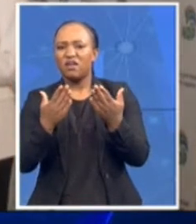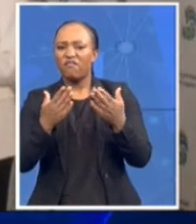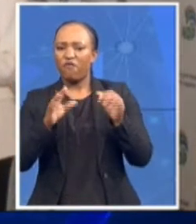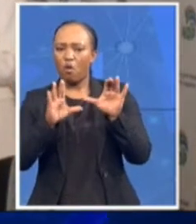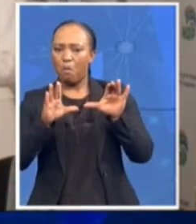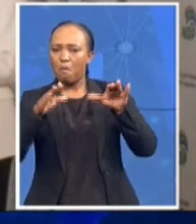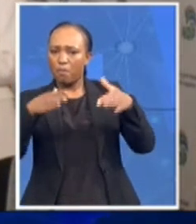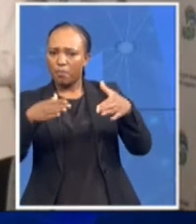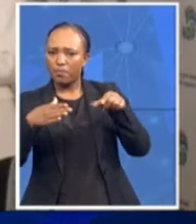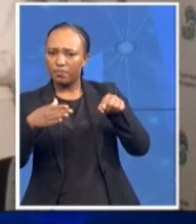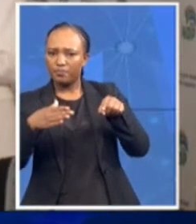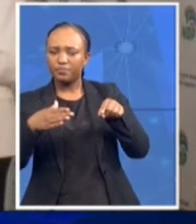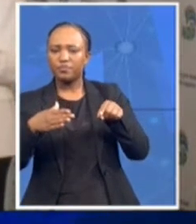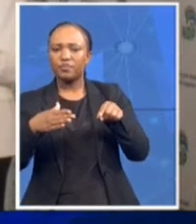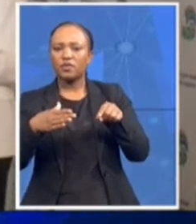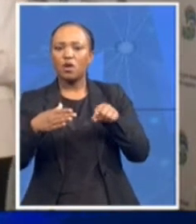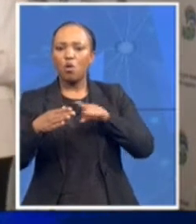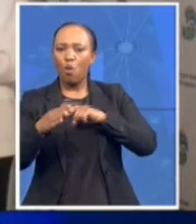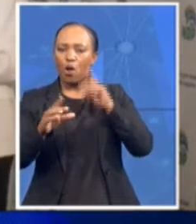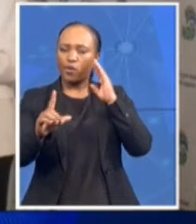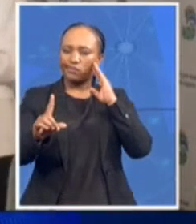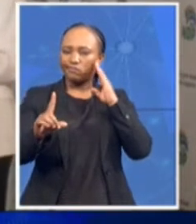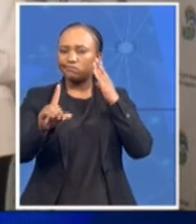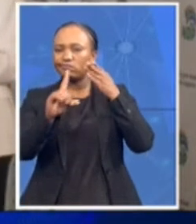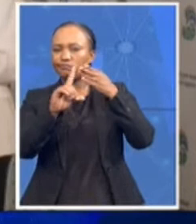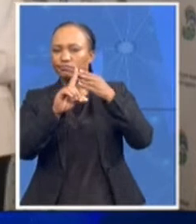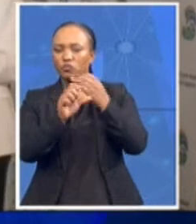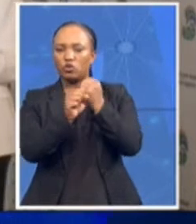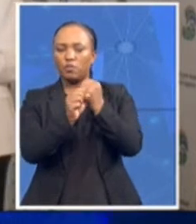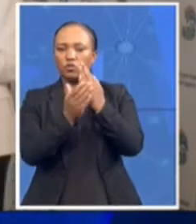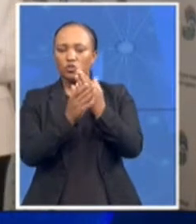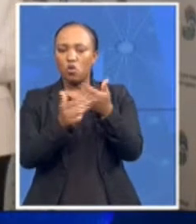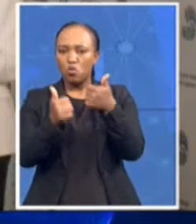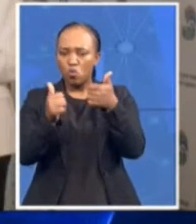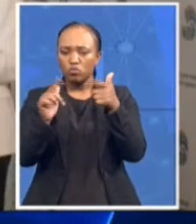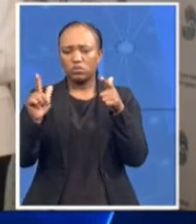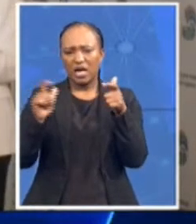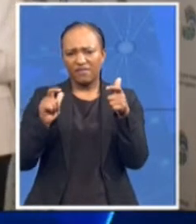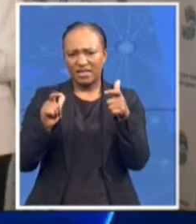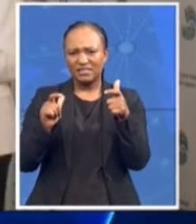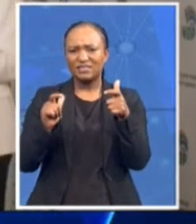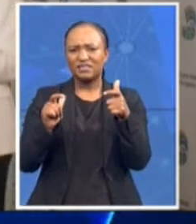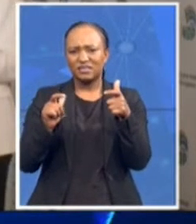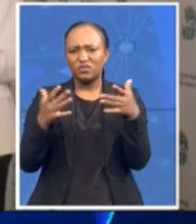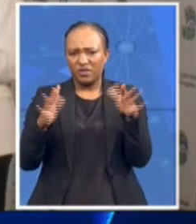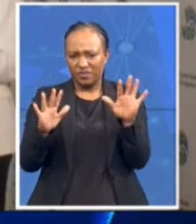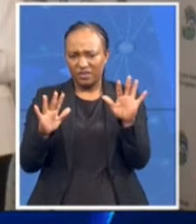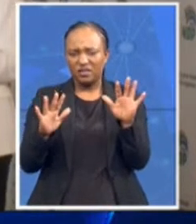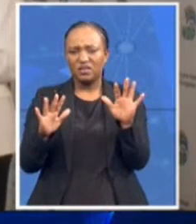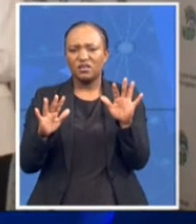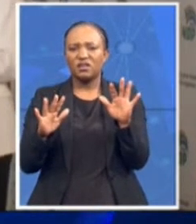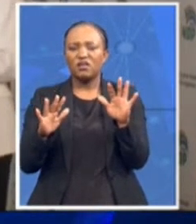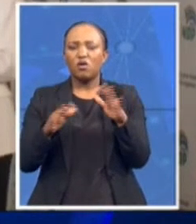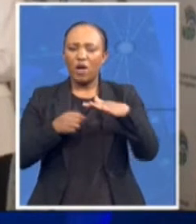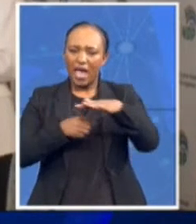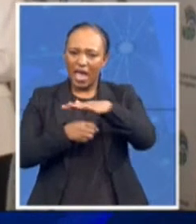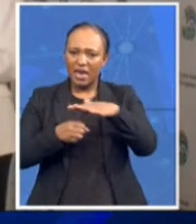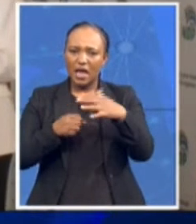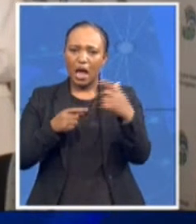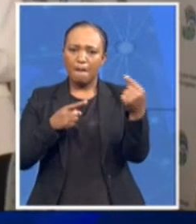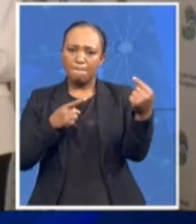actively strengthening good governance and management, we have highlighted the following areas as critical in pursuit of